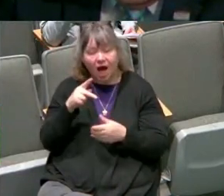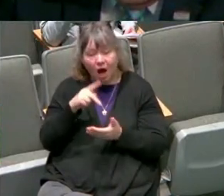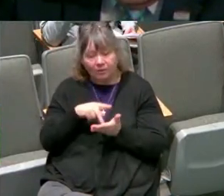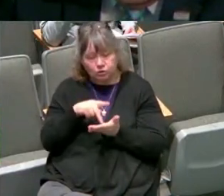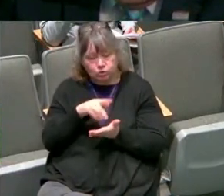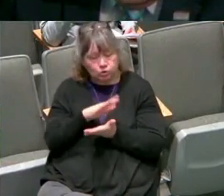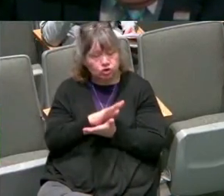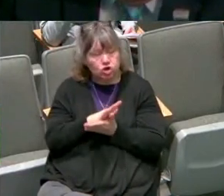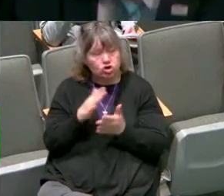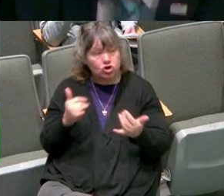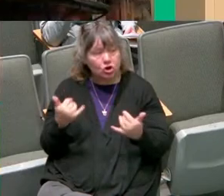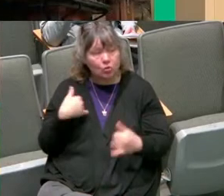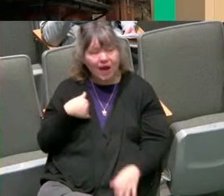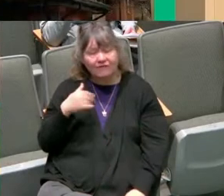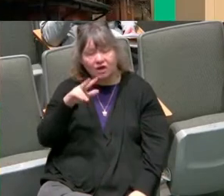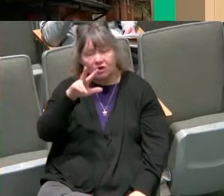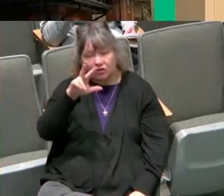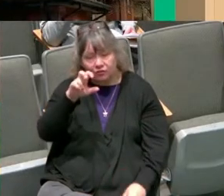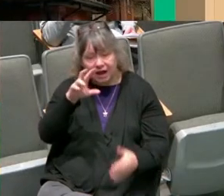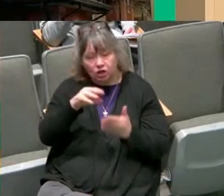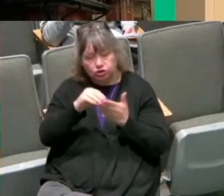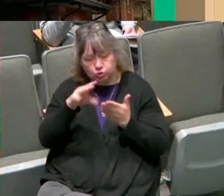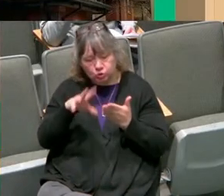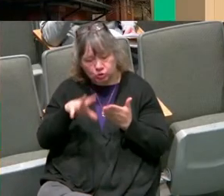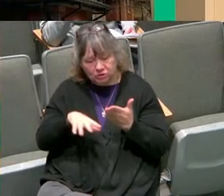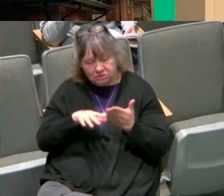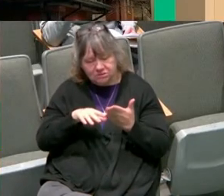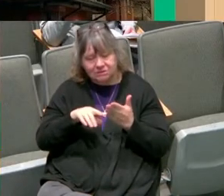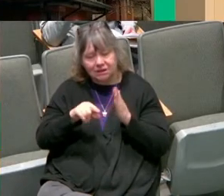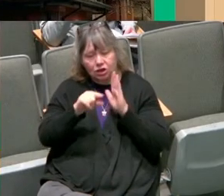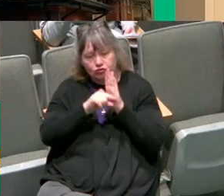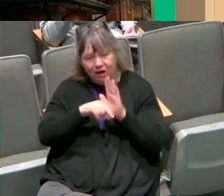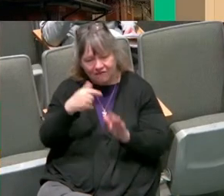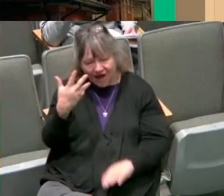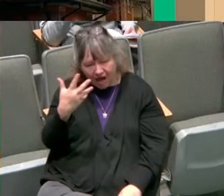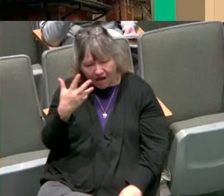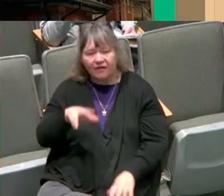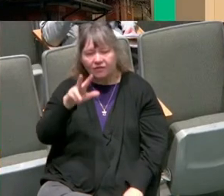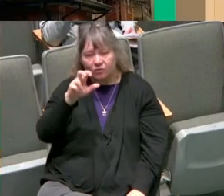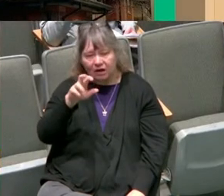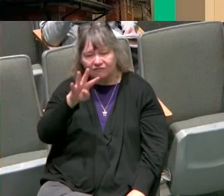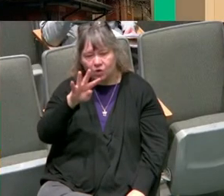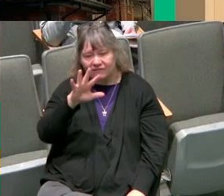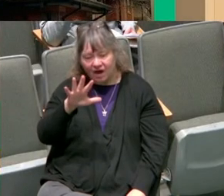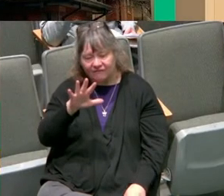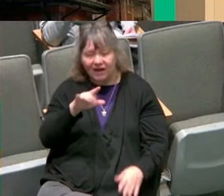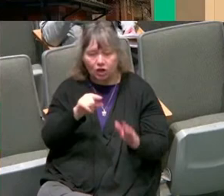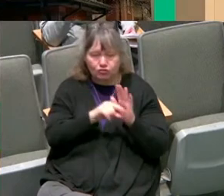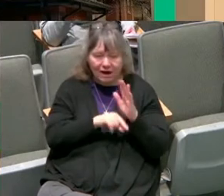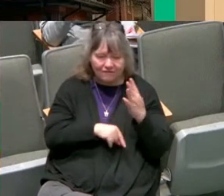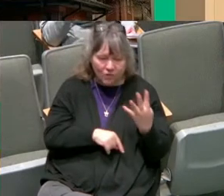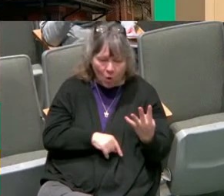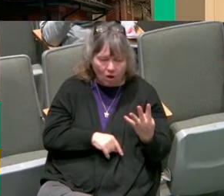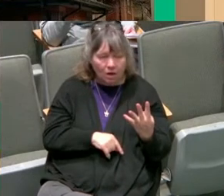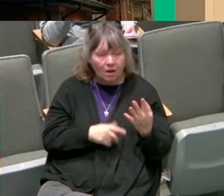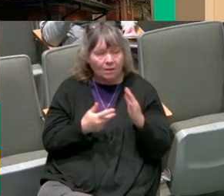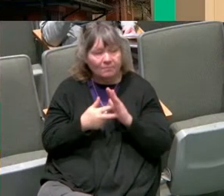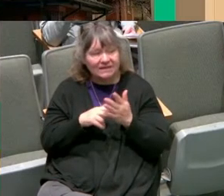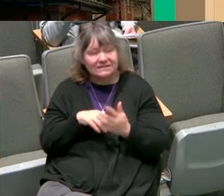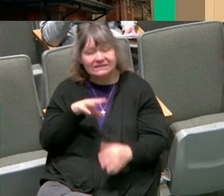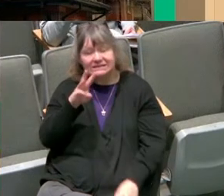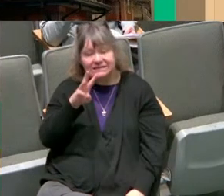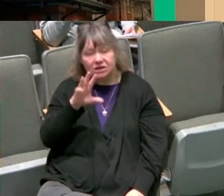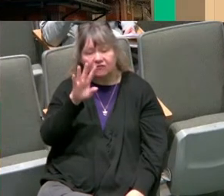we have about 300 students in grade 5 and 345 in grade four so there are